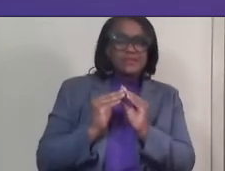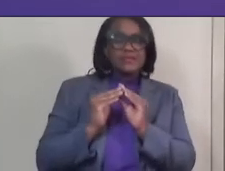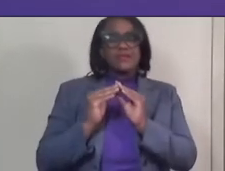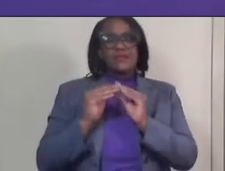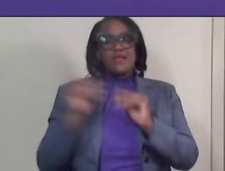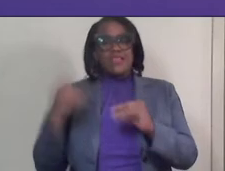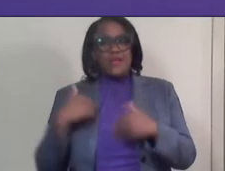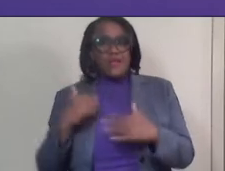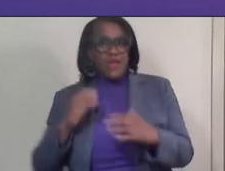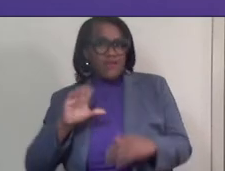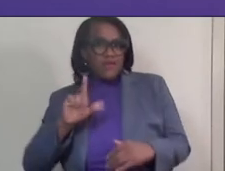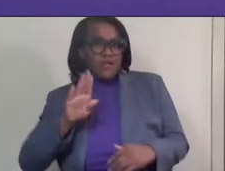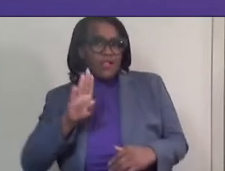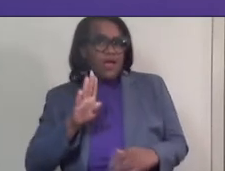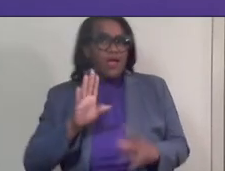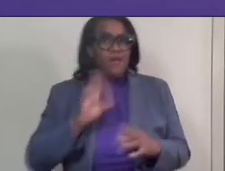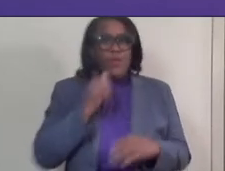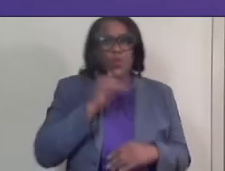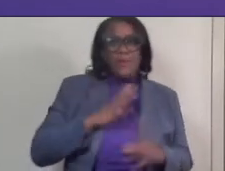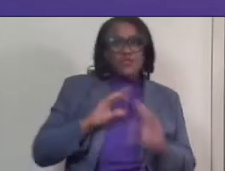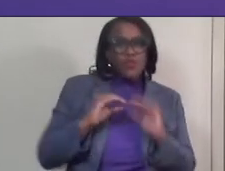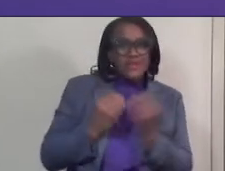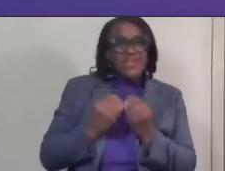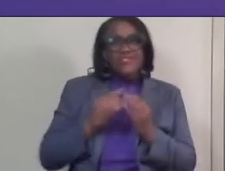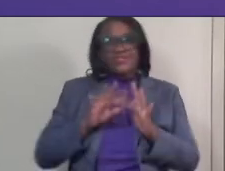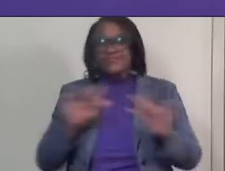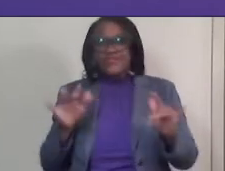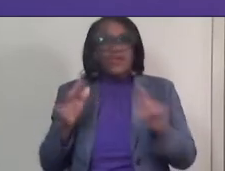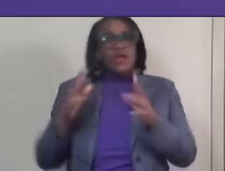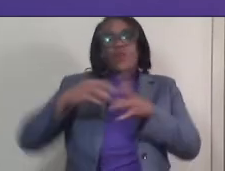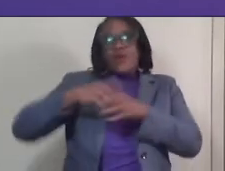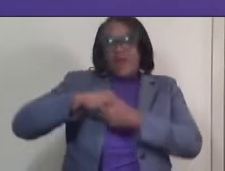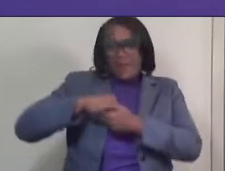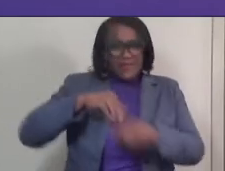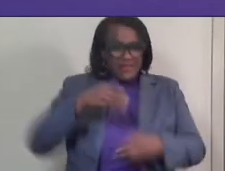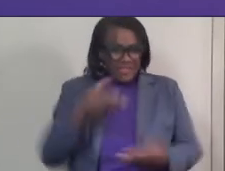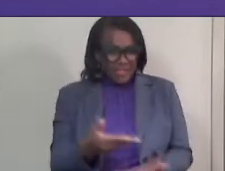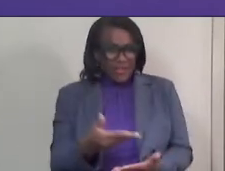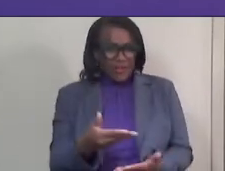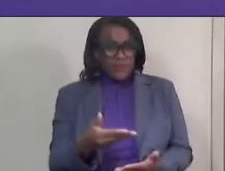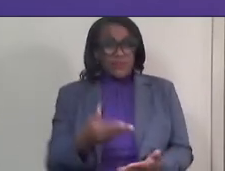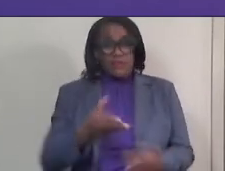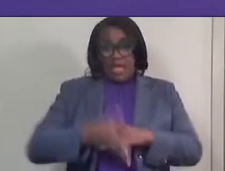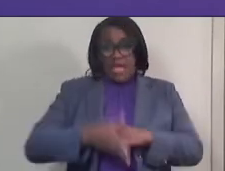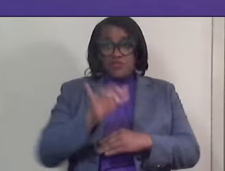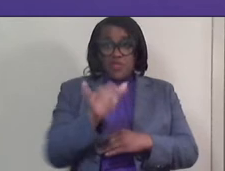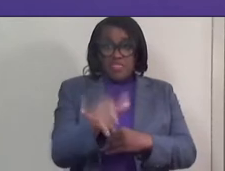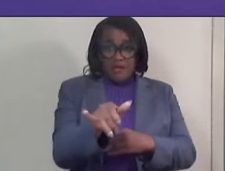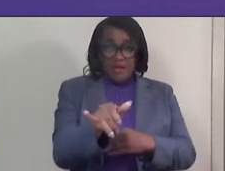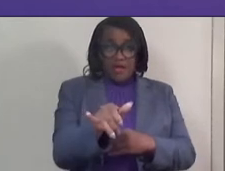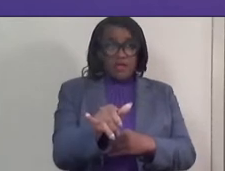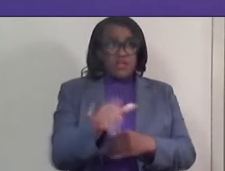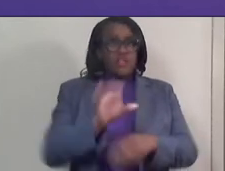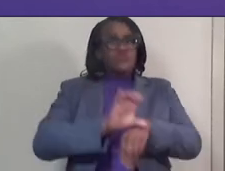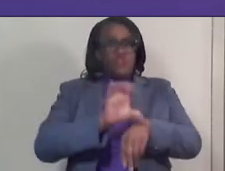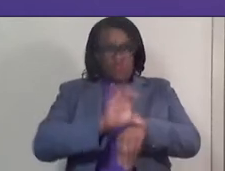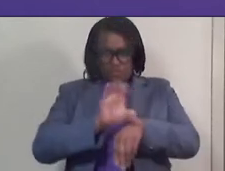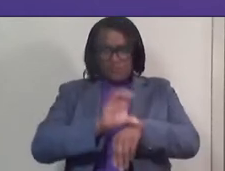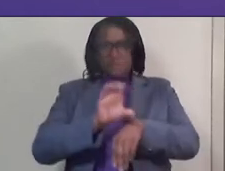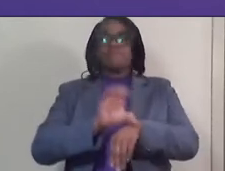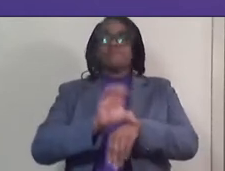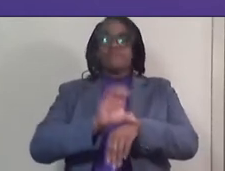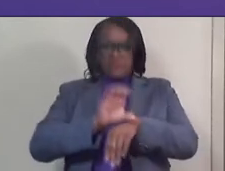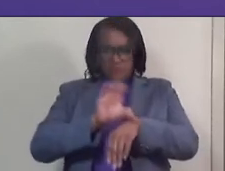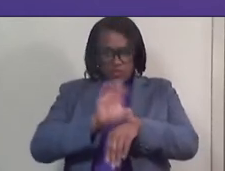the women's organizations and everything used to come here. After that, the church. It's where the